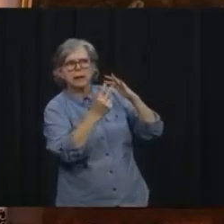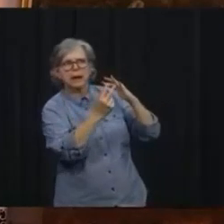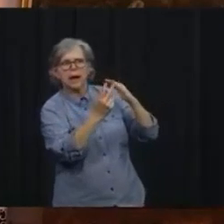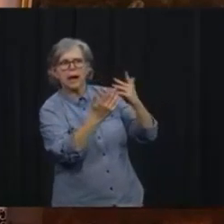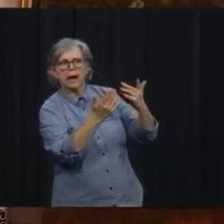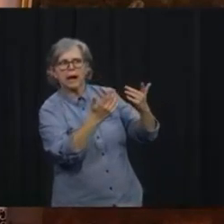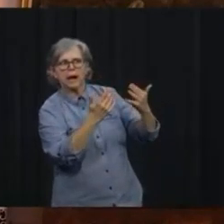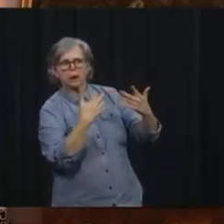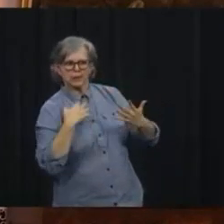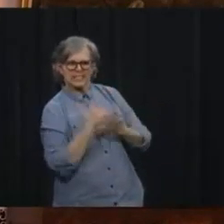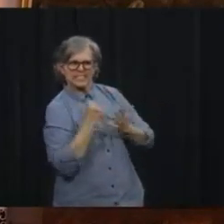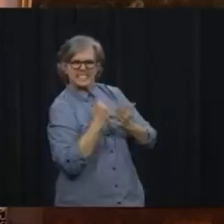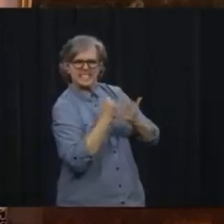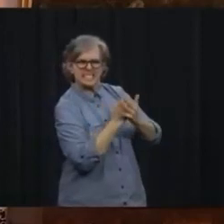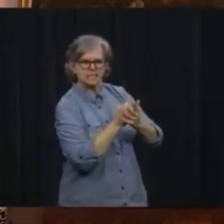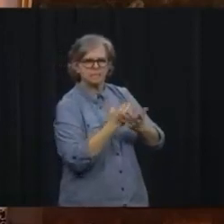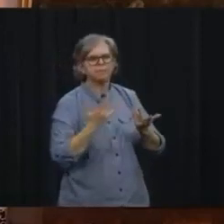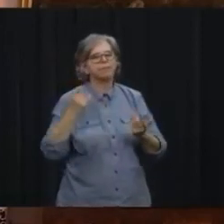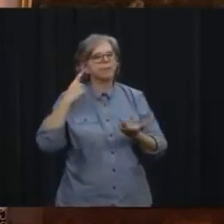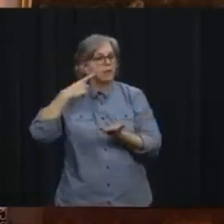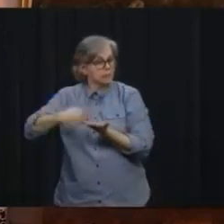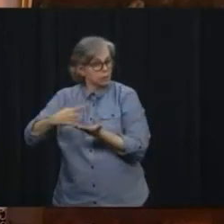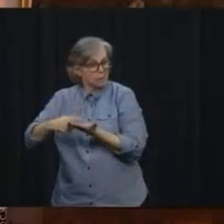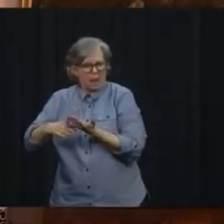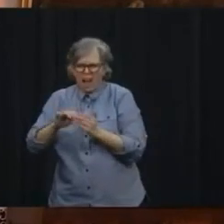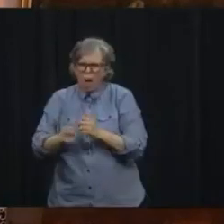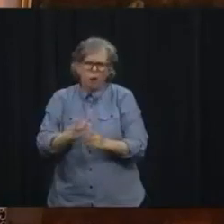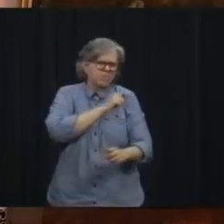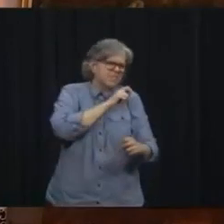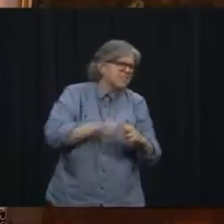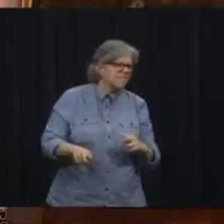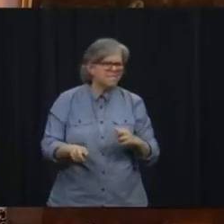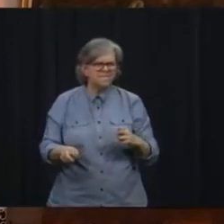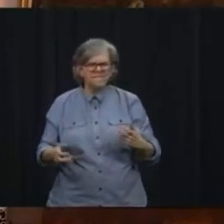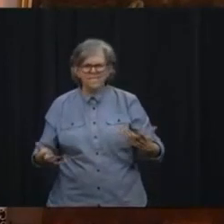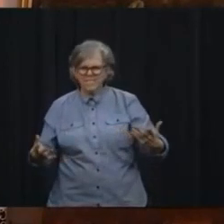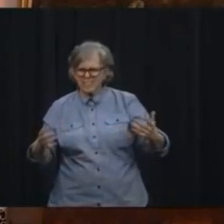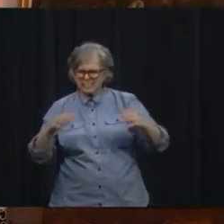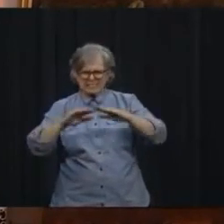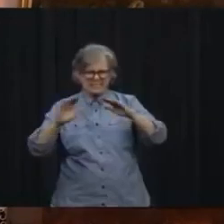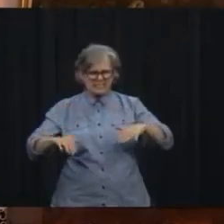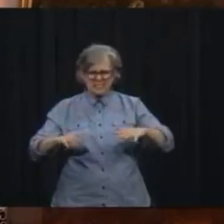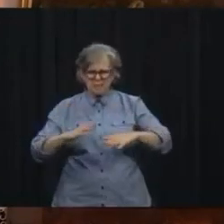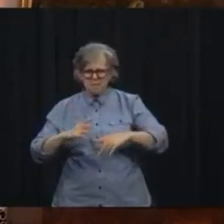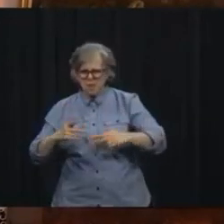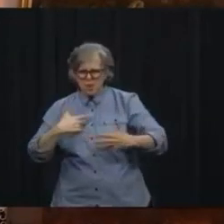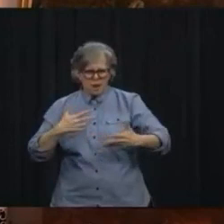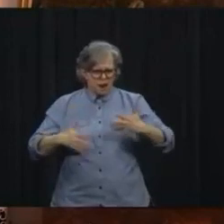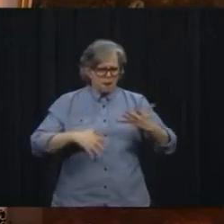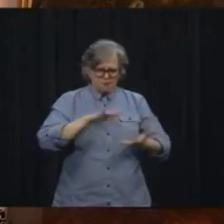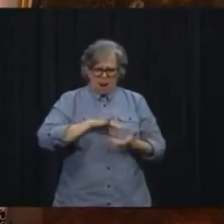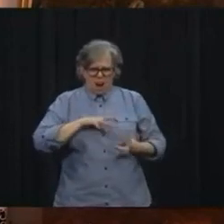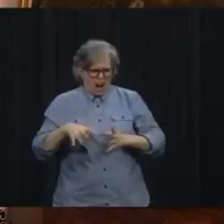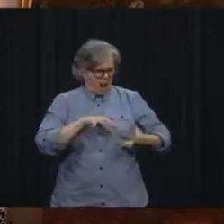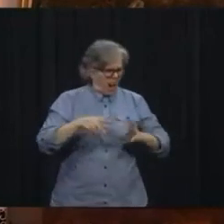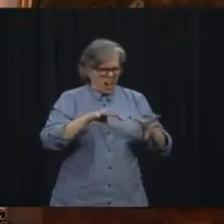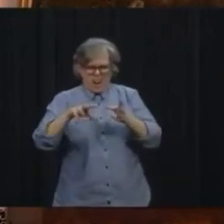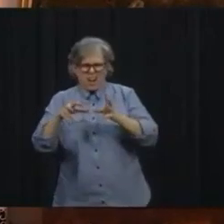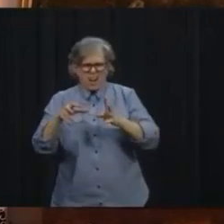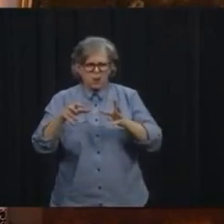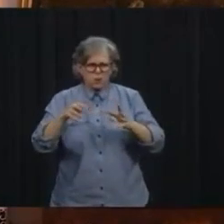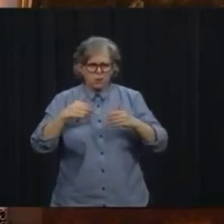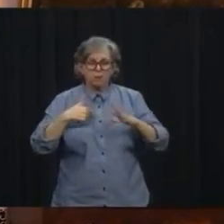of anything needed delivered. We do have an emergency operating system. We are building logistics that have never existed before because this